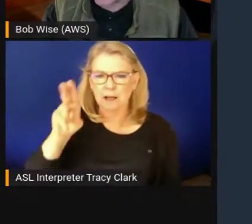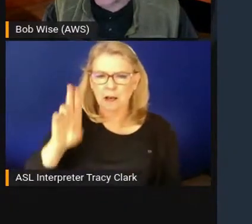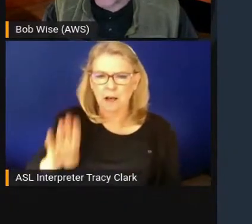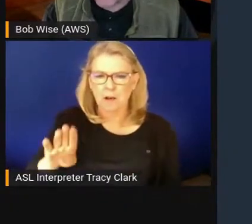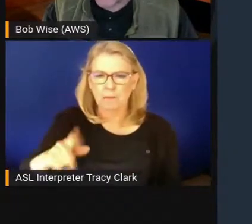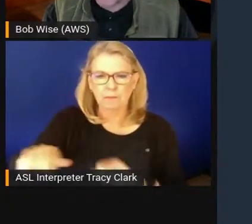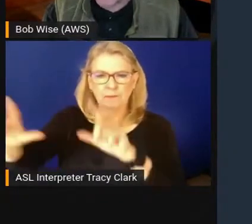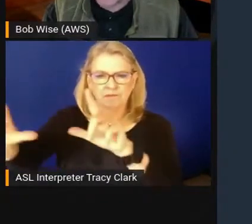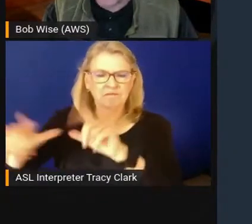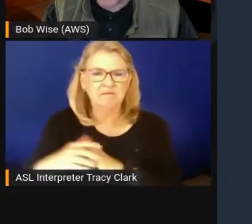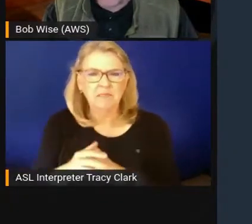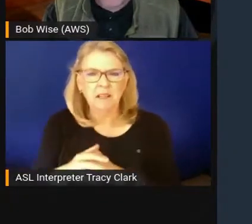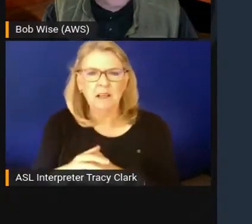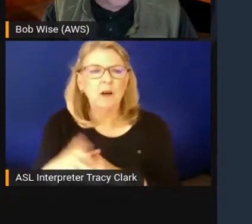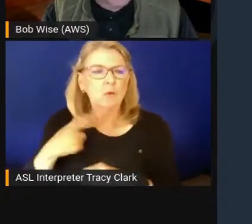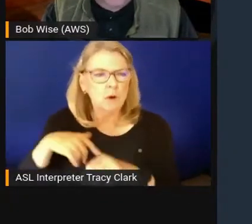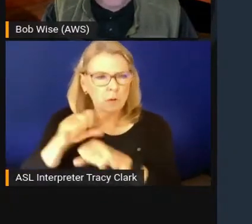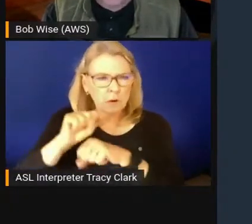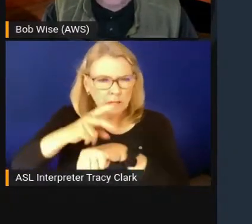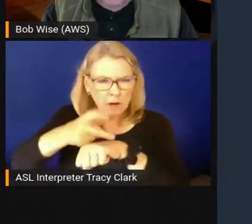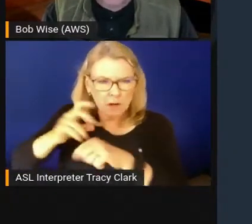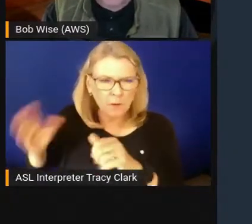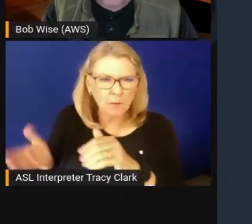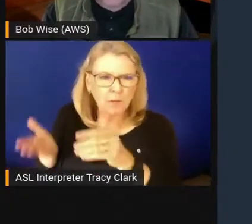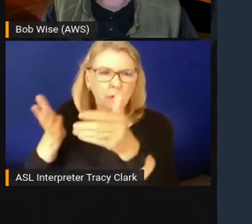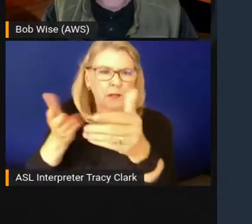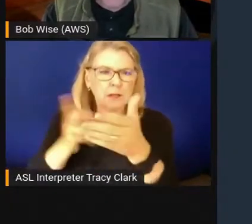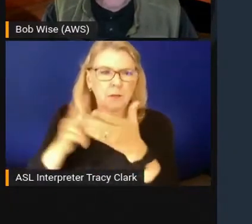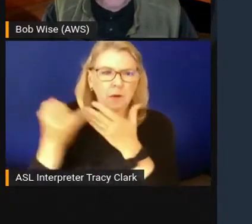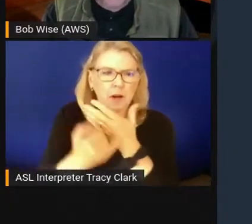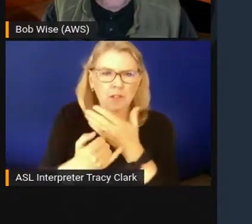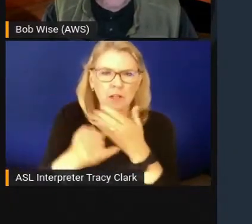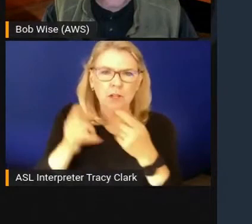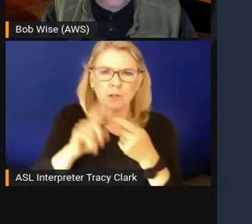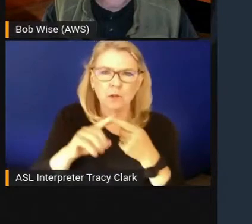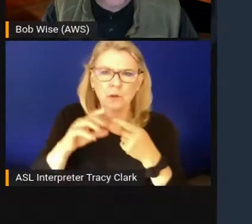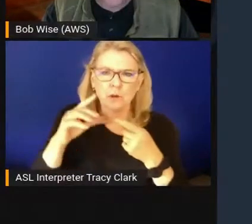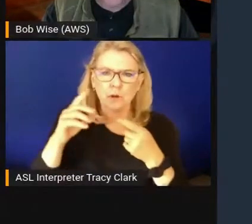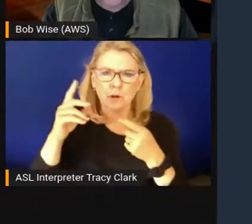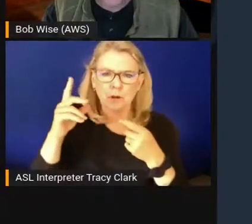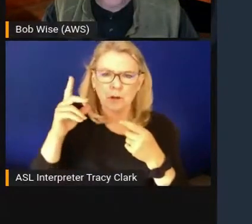project to the 1.0 release level. And again, there's a session later today.